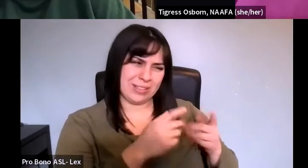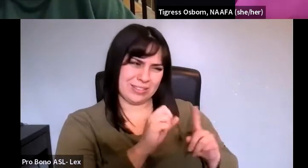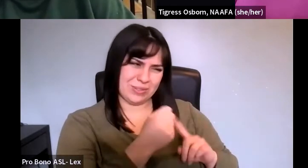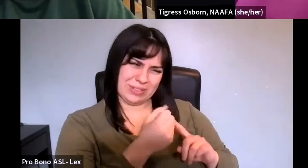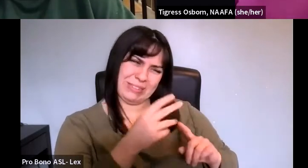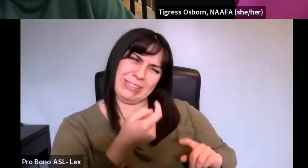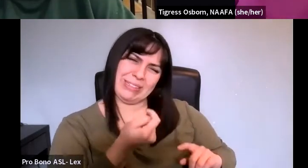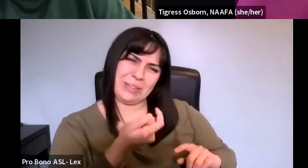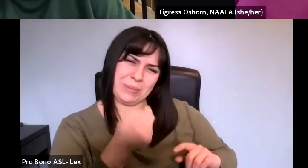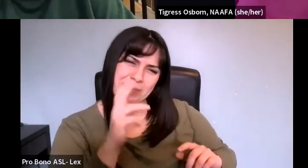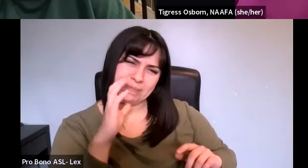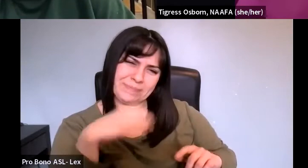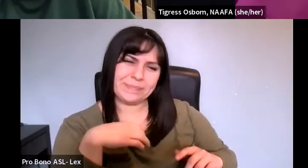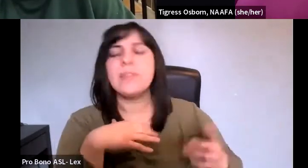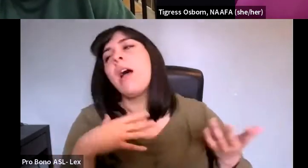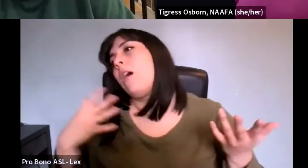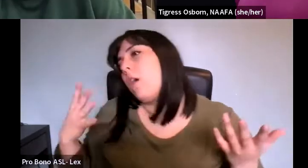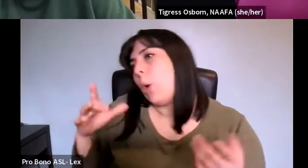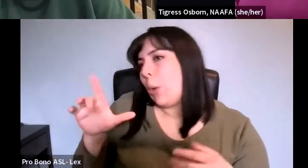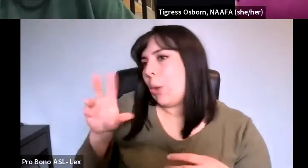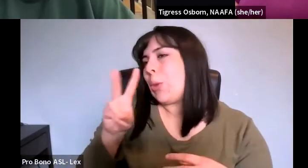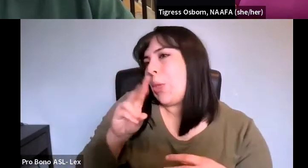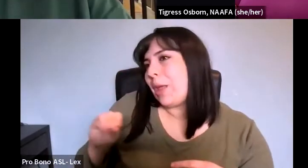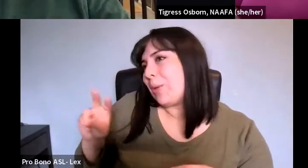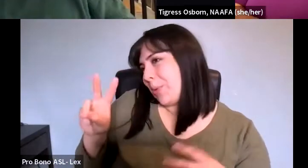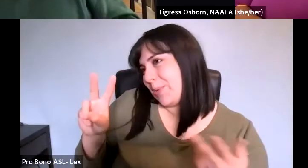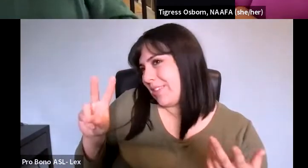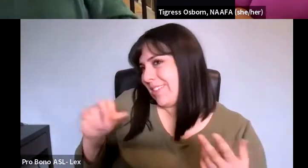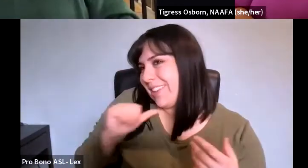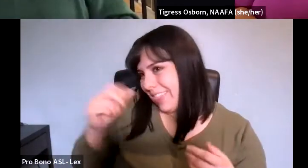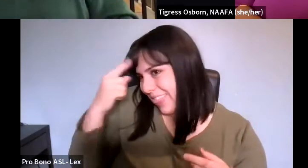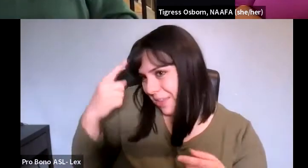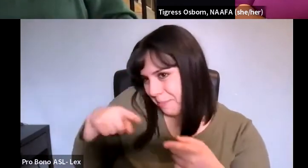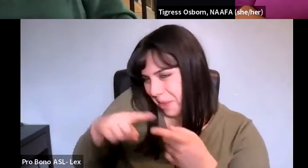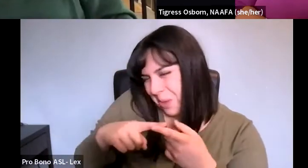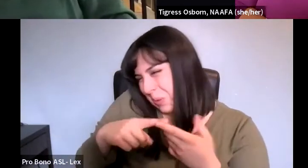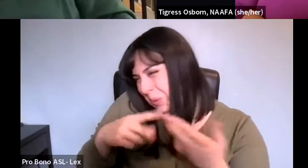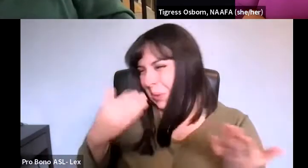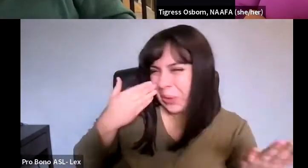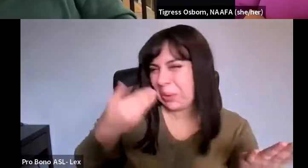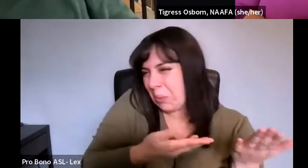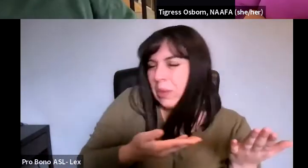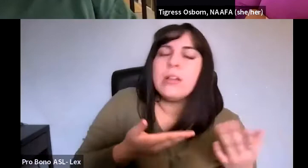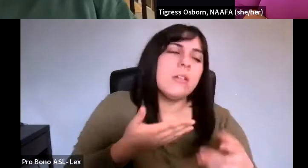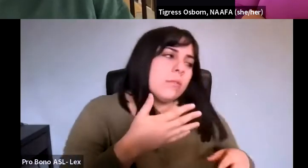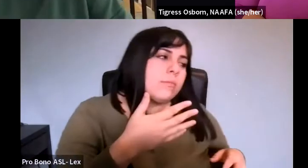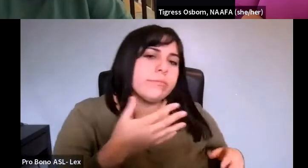this was 2002. We didn't think about anything. Yeah, kids just had to sit, and that